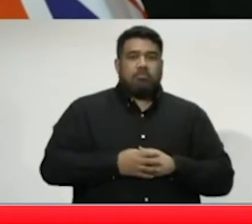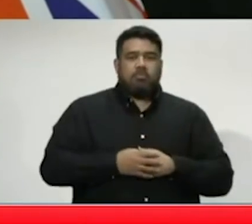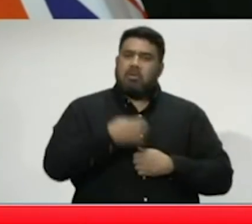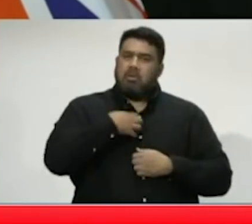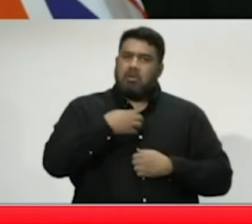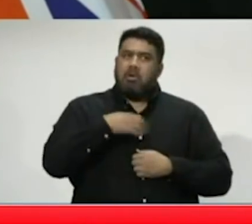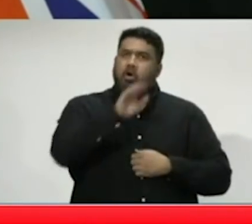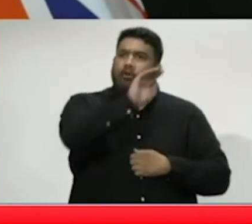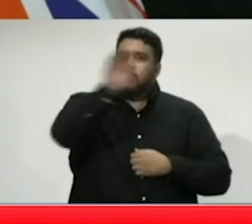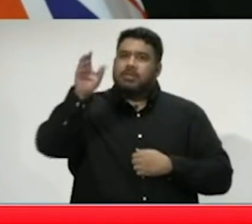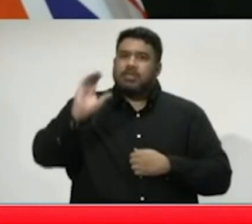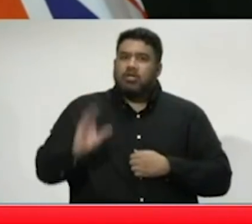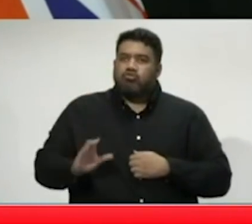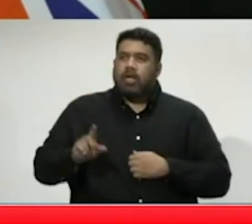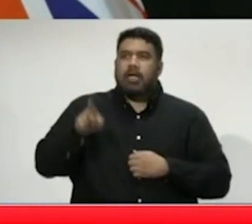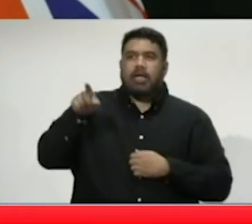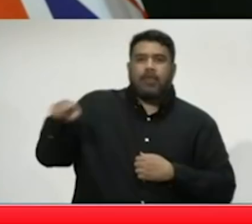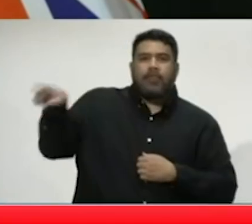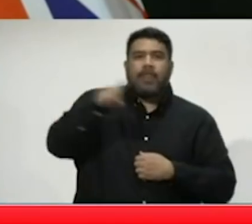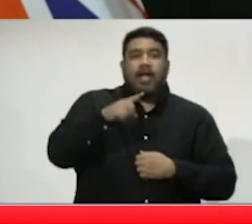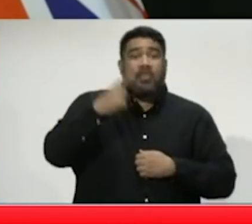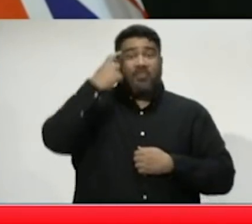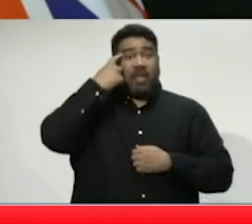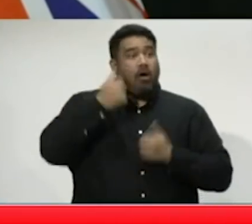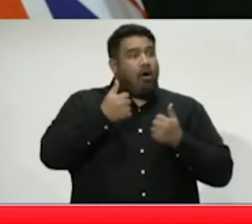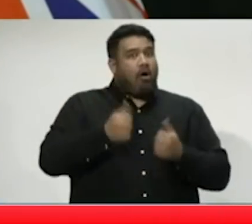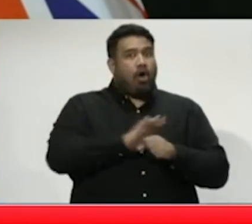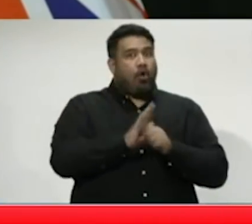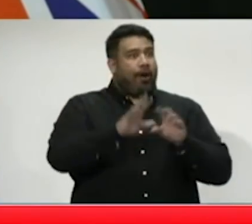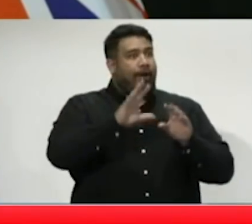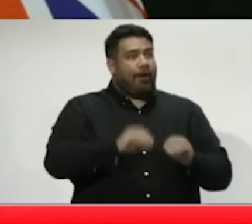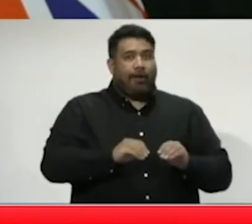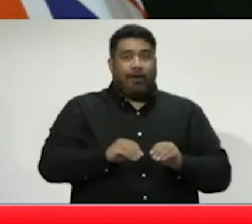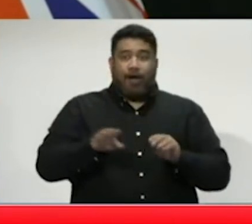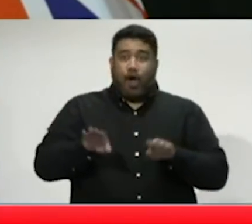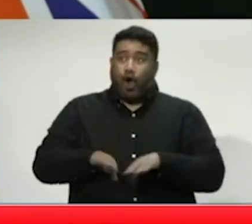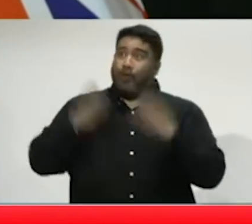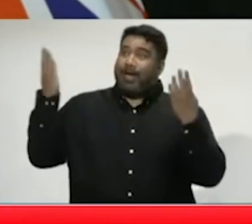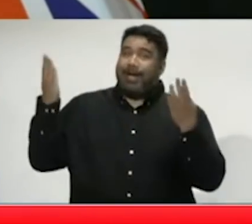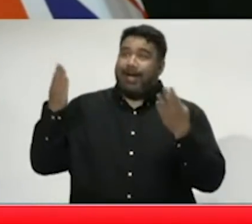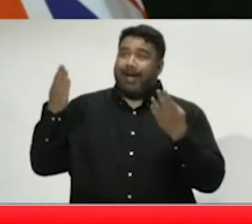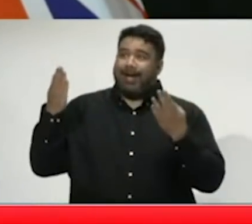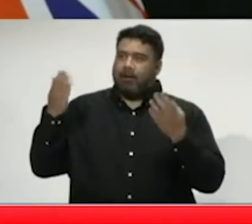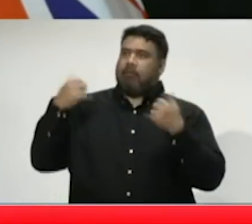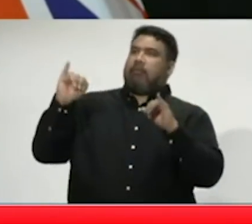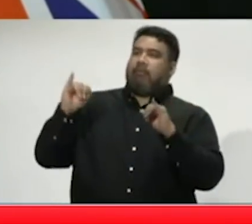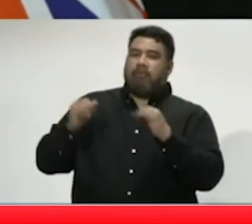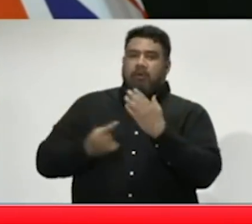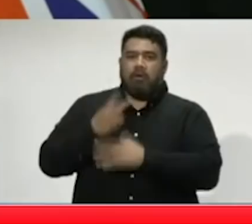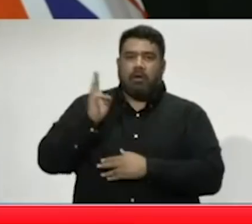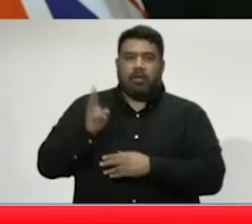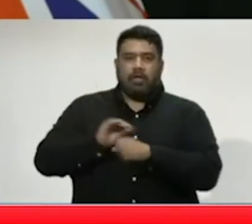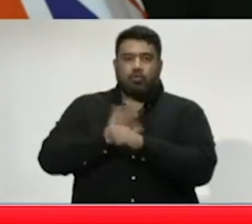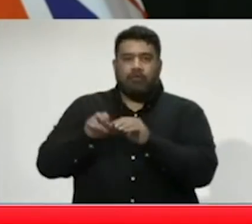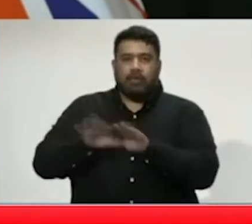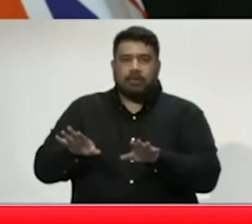have started to reduce their restrictions have experienced a spike in cases. We shouldn't be so bold as to assume that that couldn't or